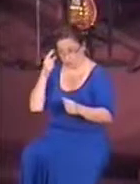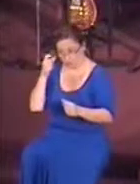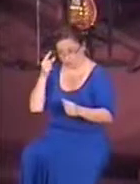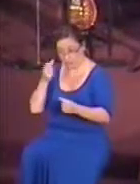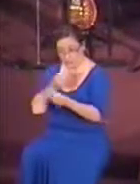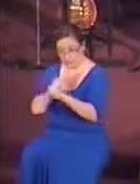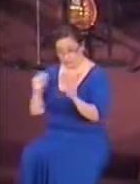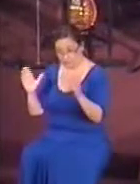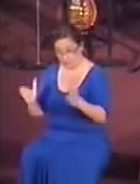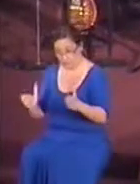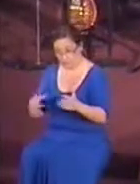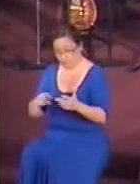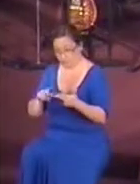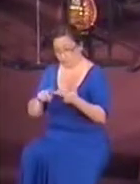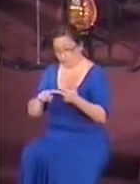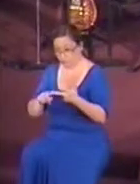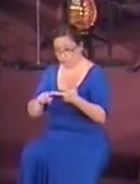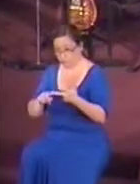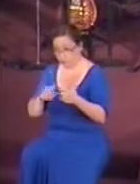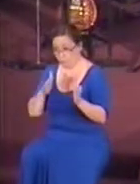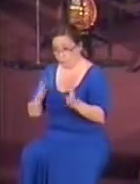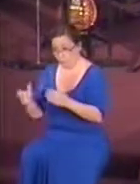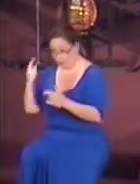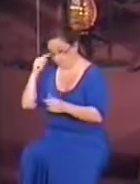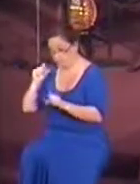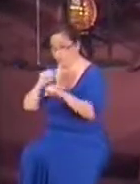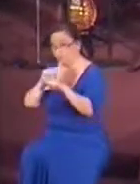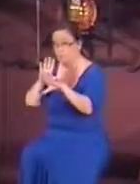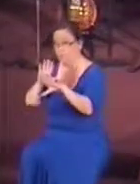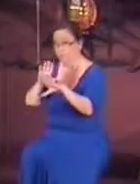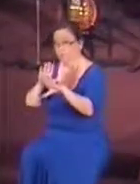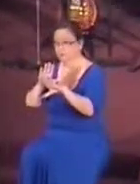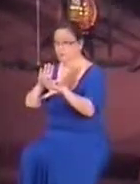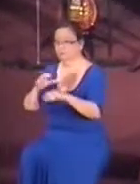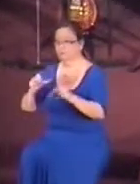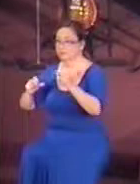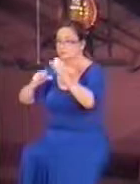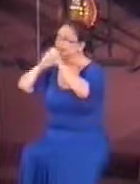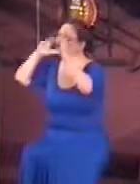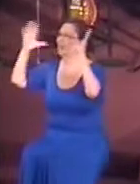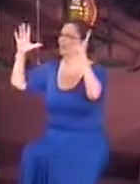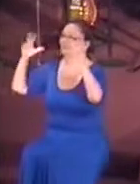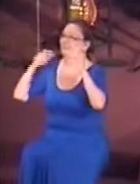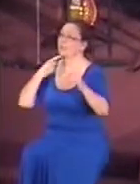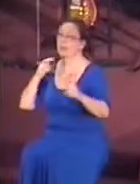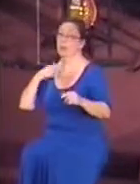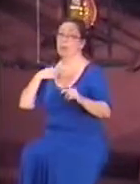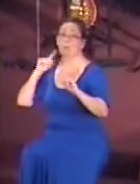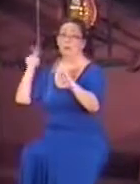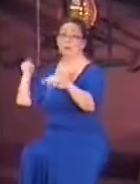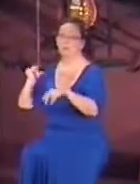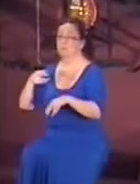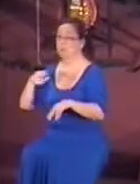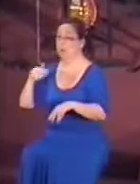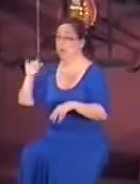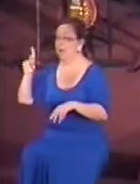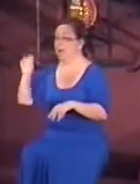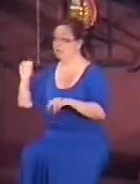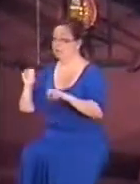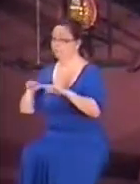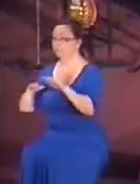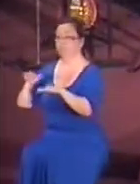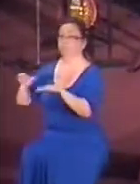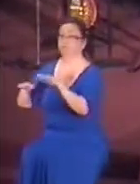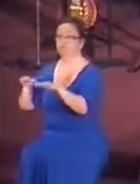the Savior. And thirdly, we need to be prepared for the mountain. I mean, can you imagine saying, hey, let's go on a hike? And then you go on a